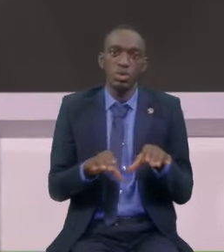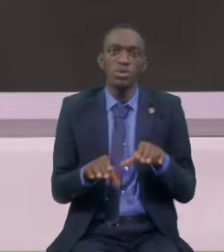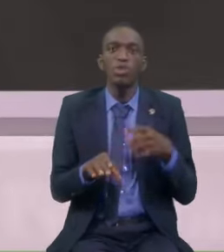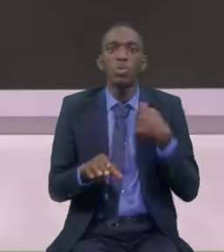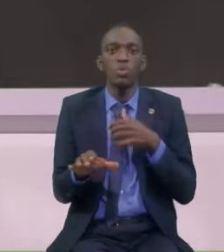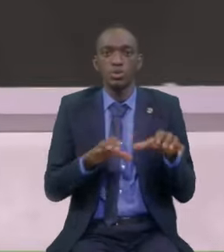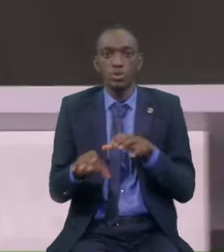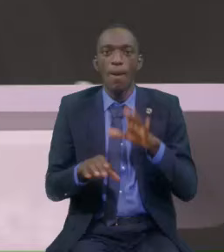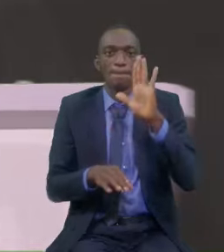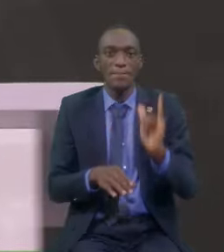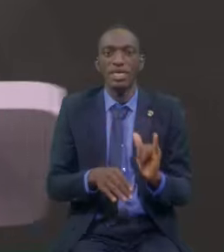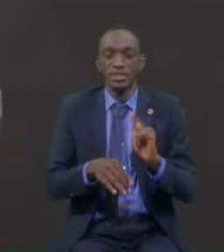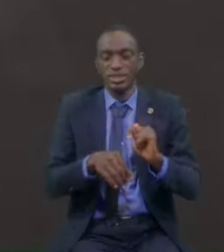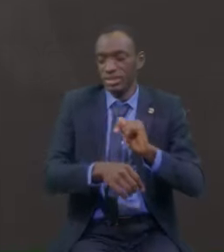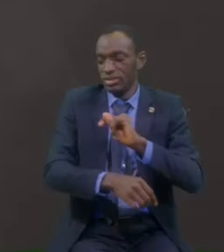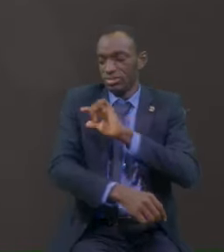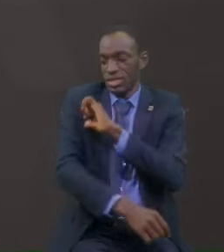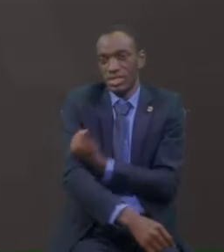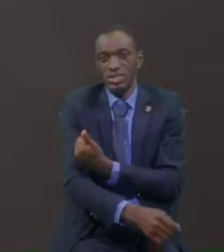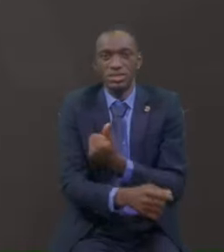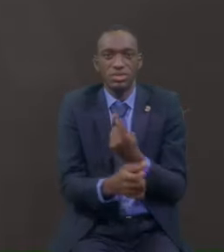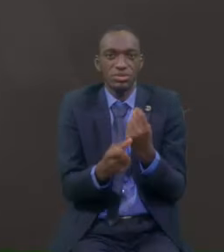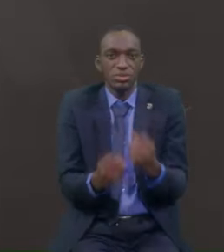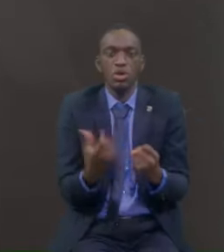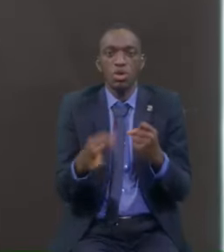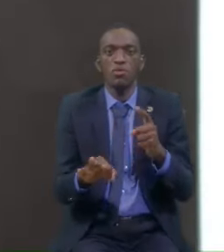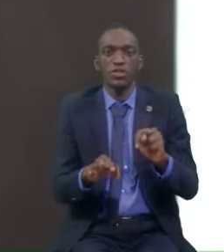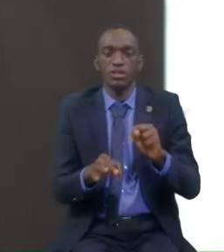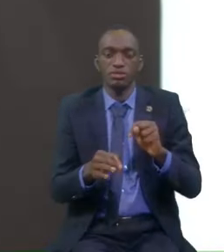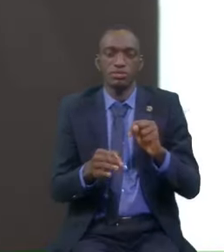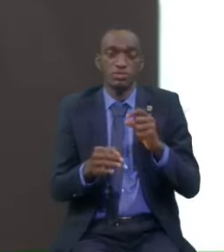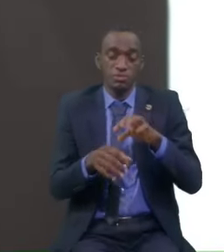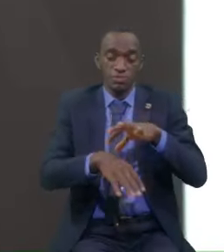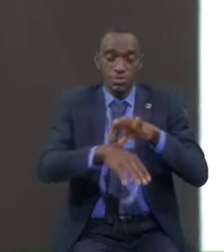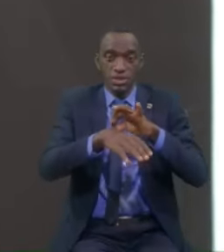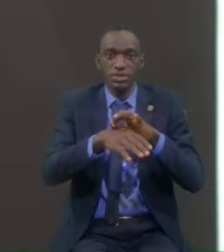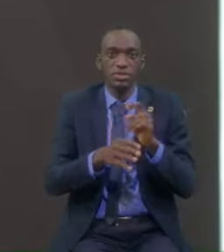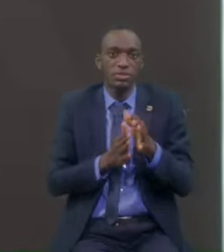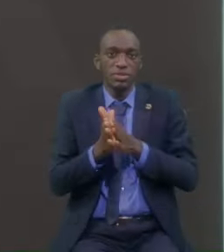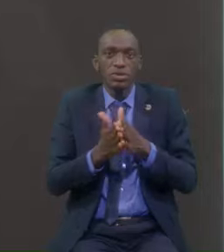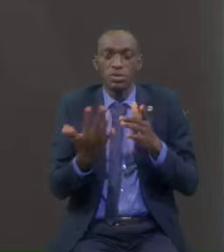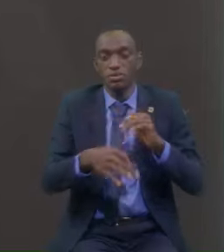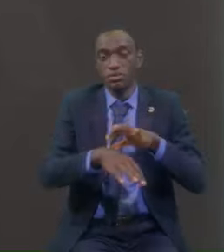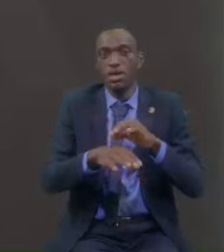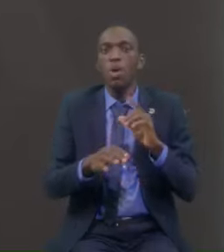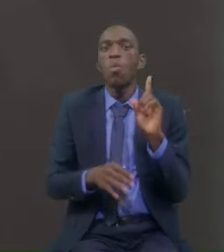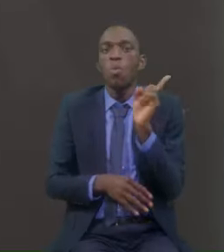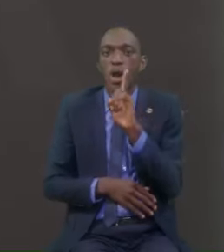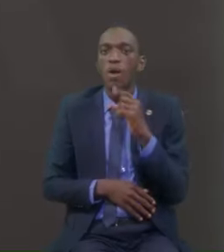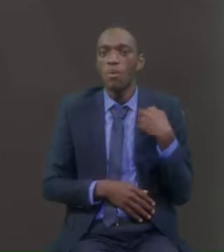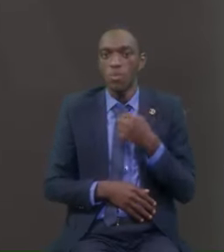the drive of the flesh. Where will we be when he comes?